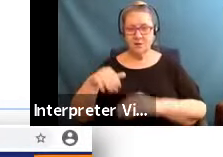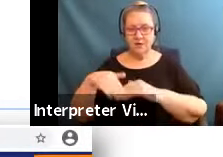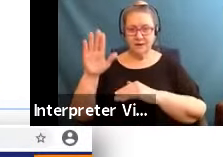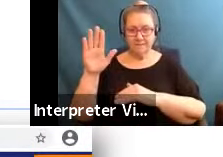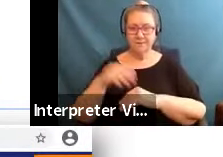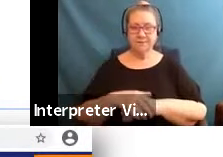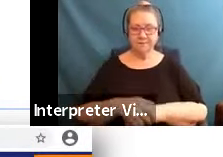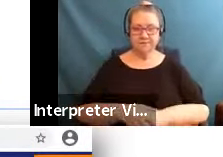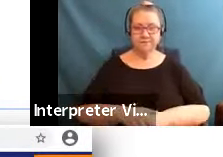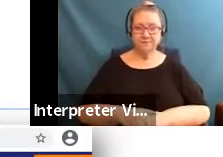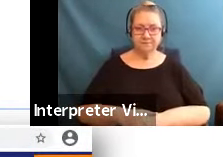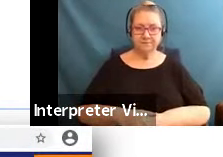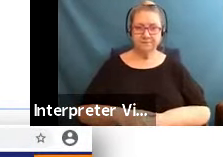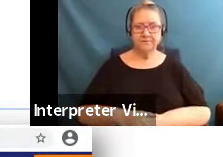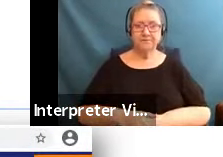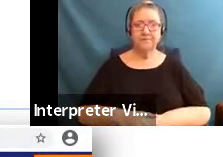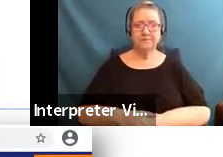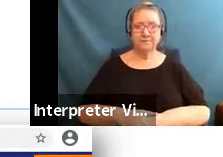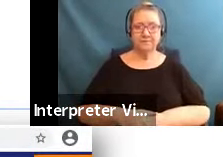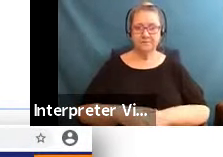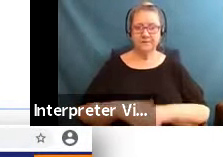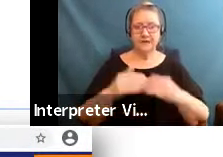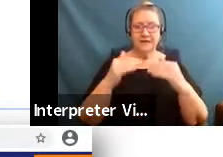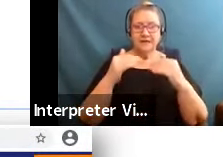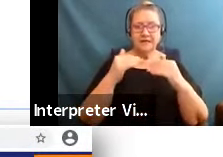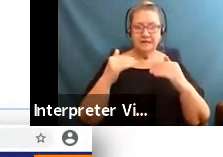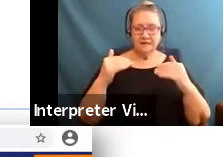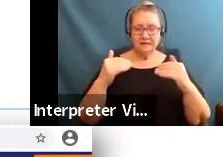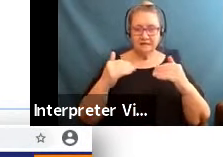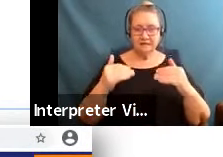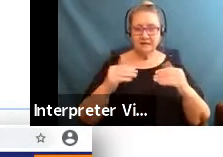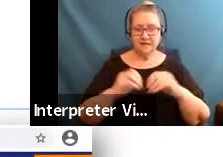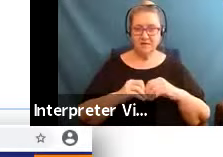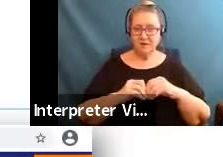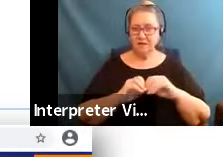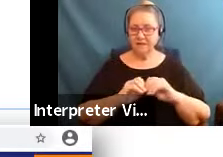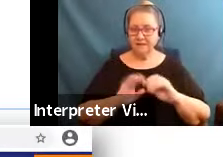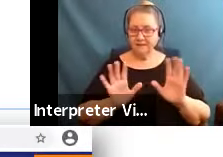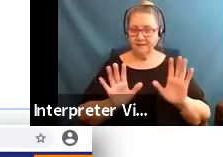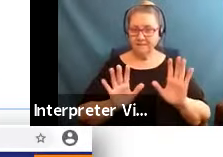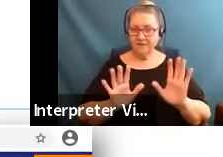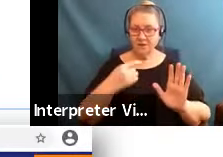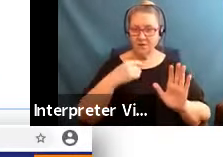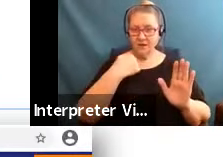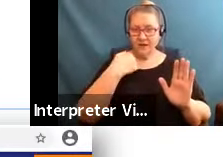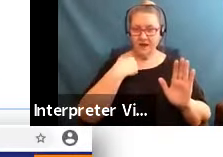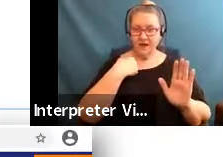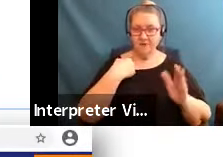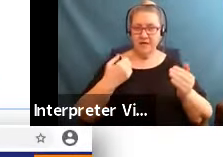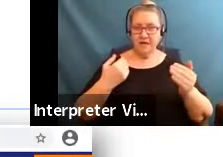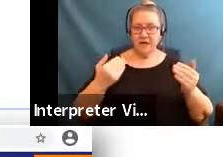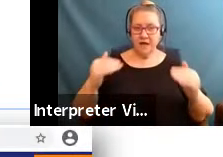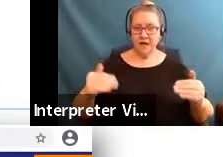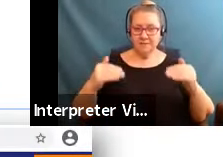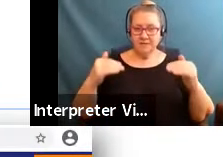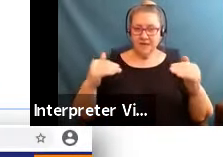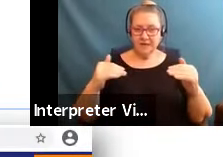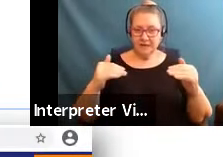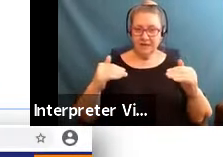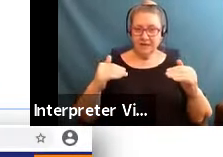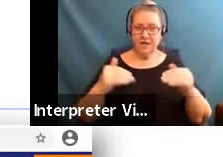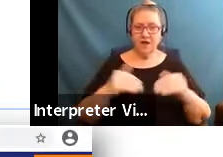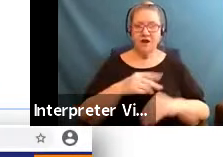And then this is just kind of highlighting for you that we have been updating our vaccine website at